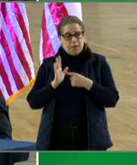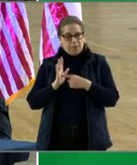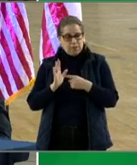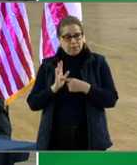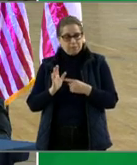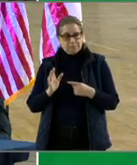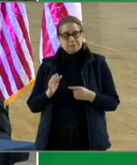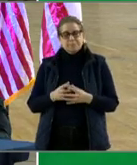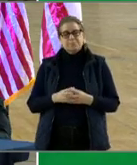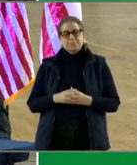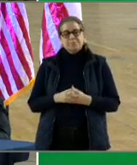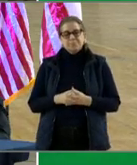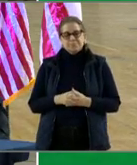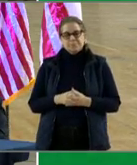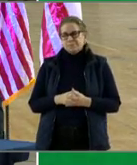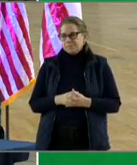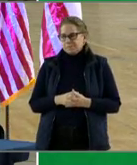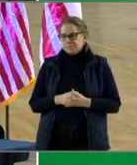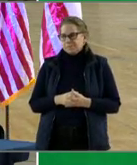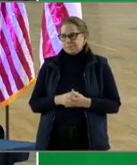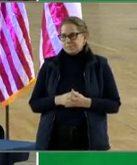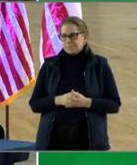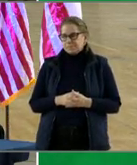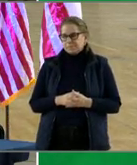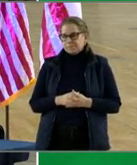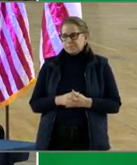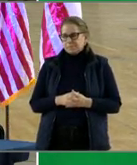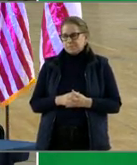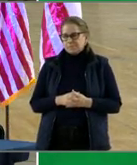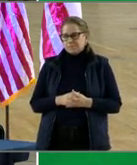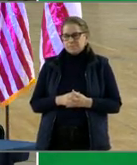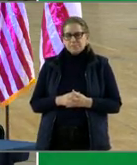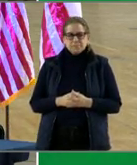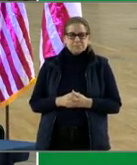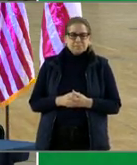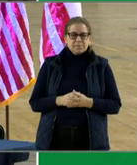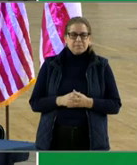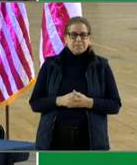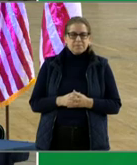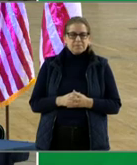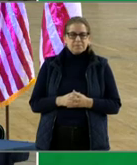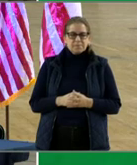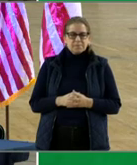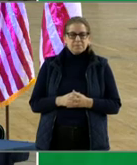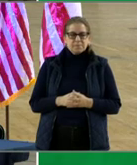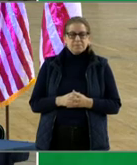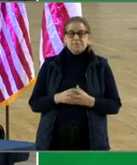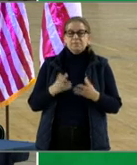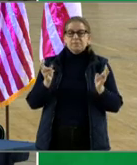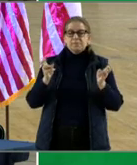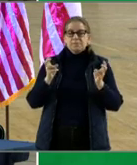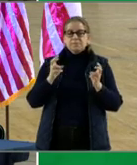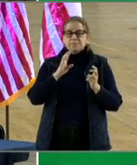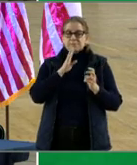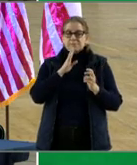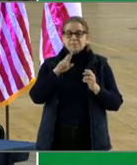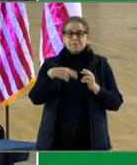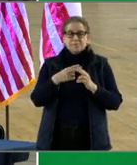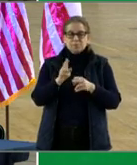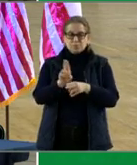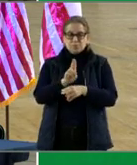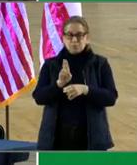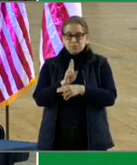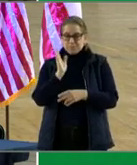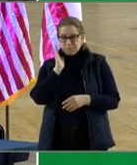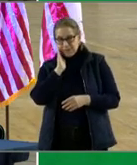the census that's unique to COVID-19. Just for the utilization of beds currently in all of our hospitals, we're sort